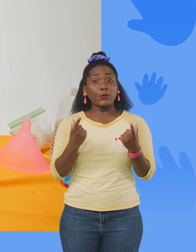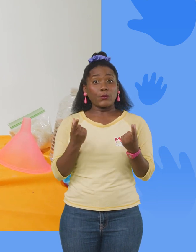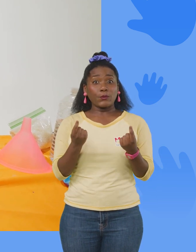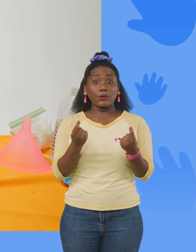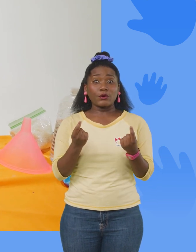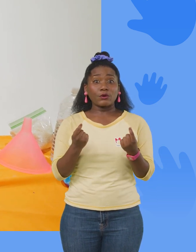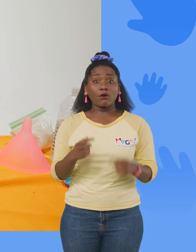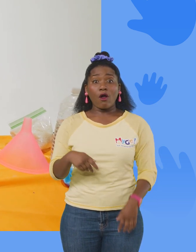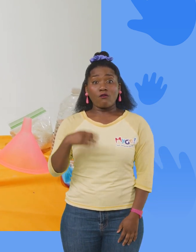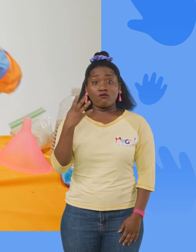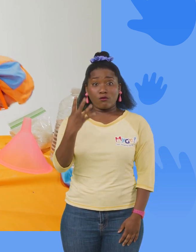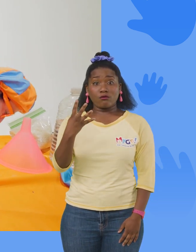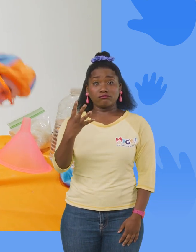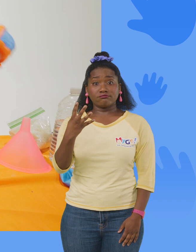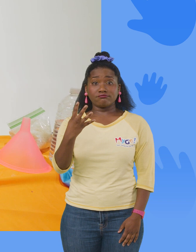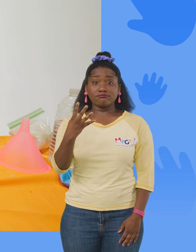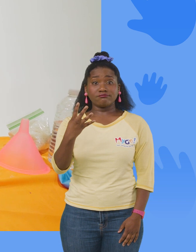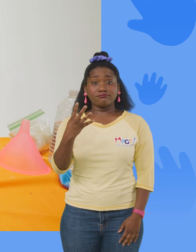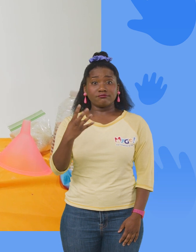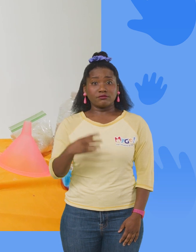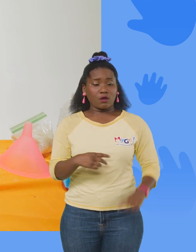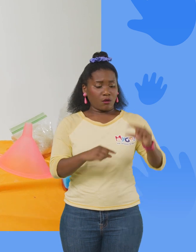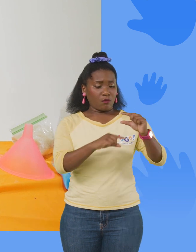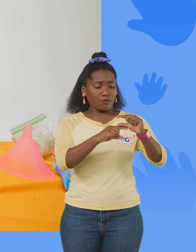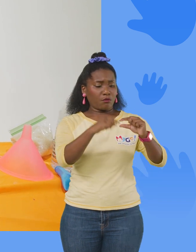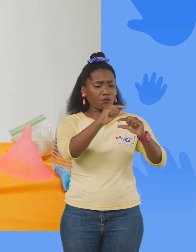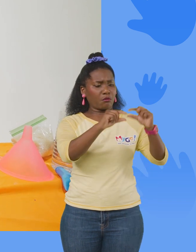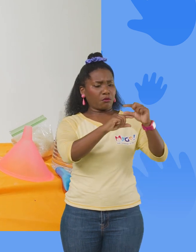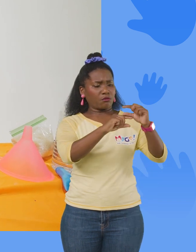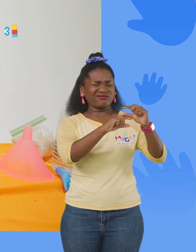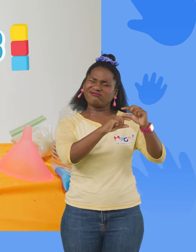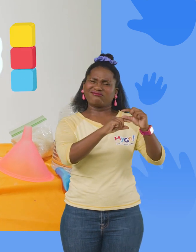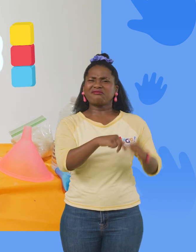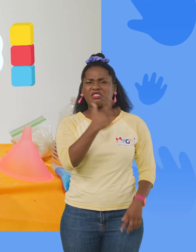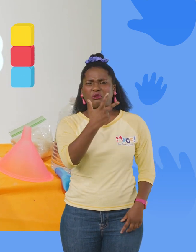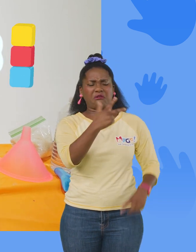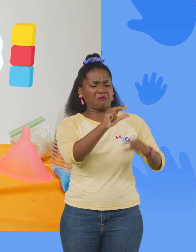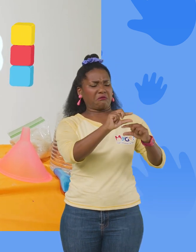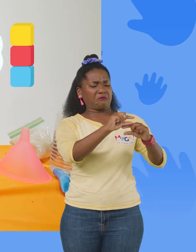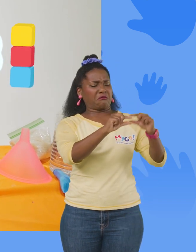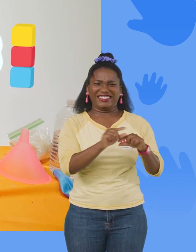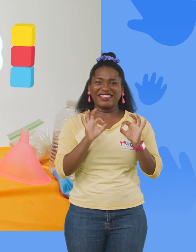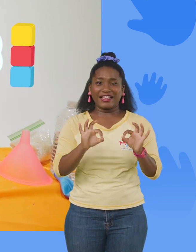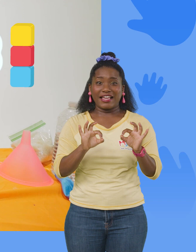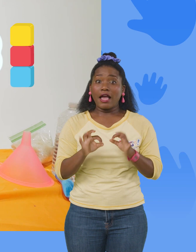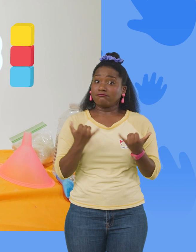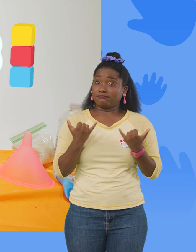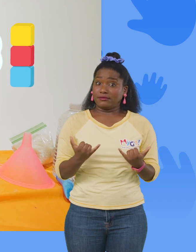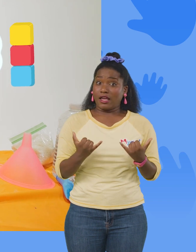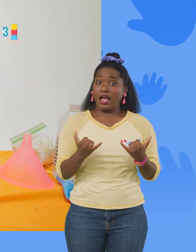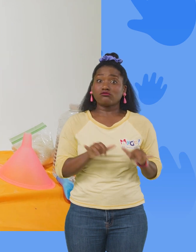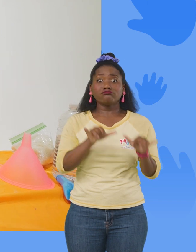are 4 on that side. Actually, let's do 3. Okay, now